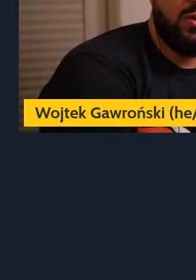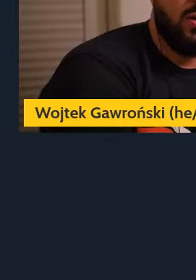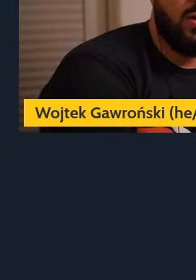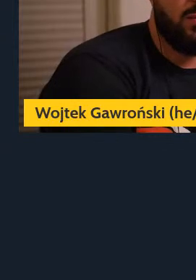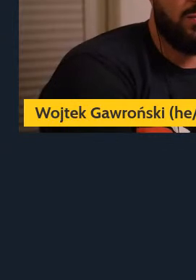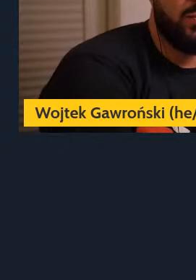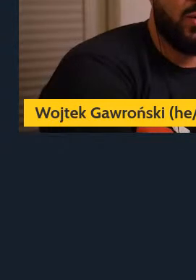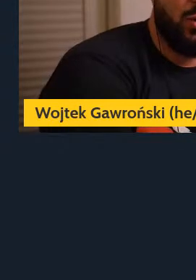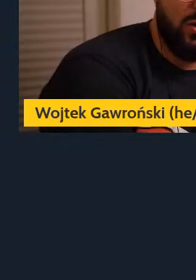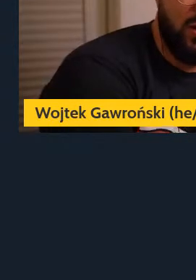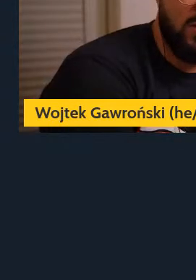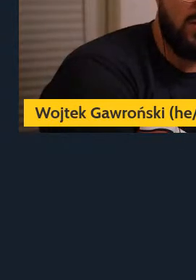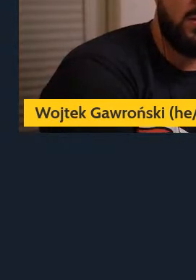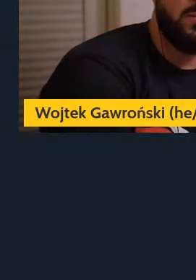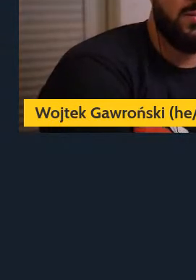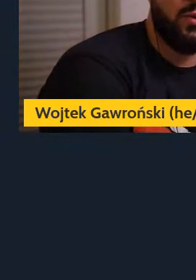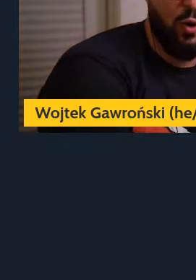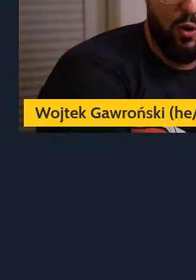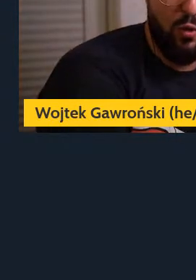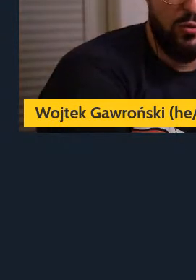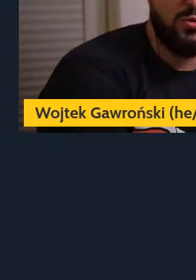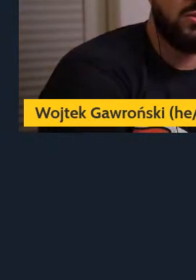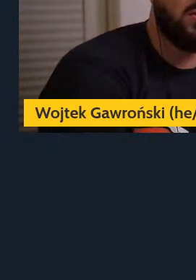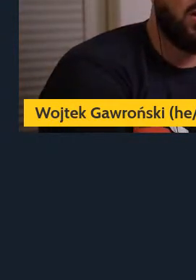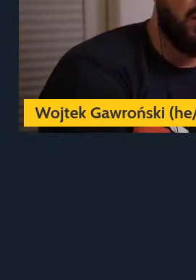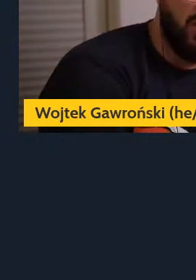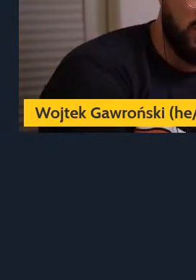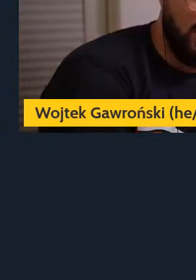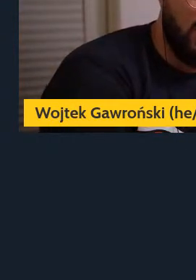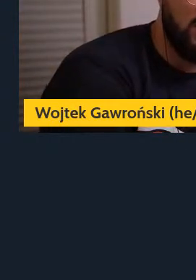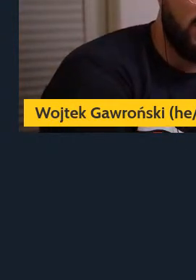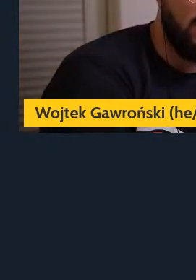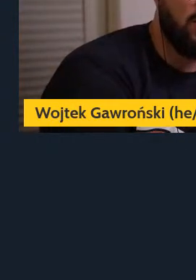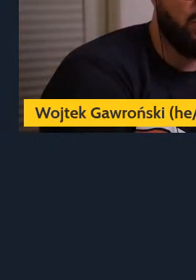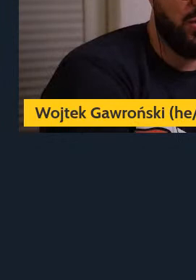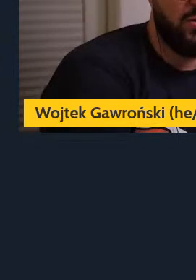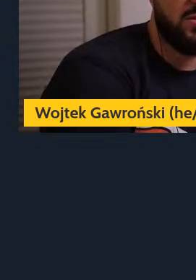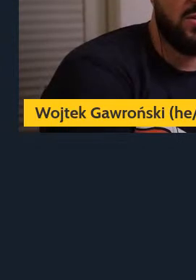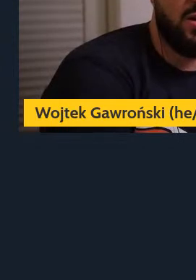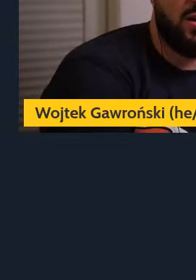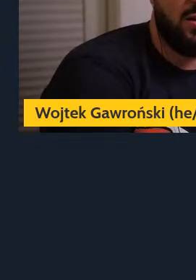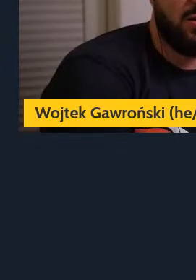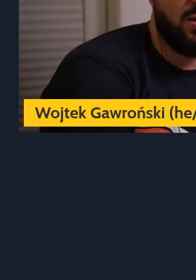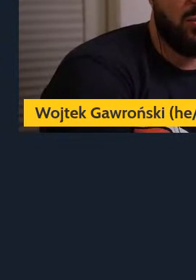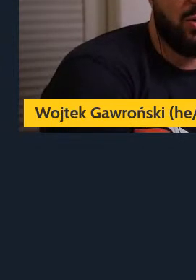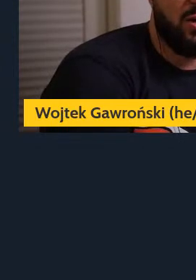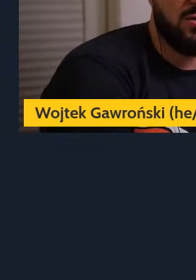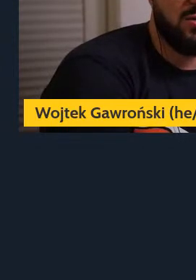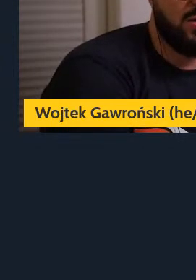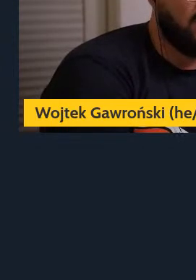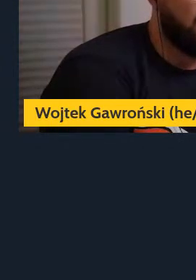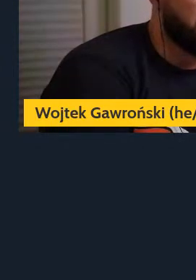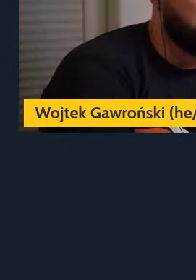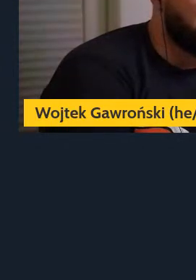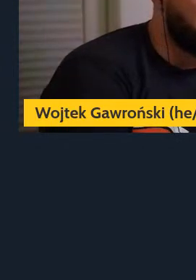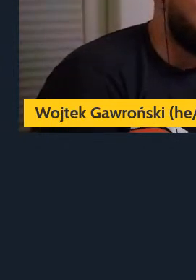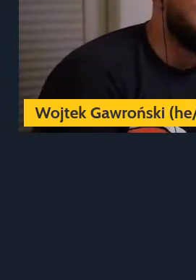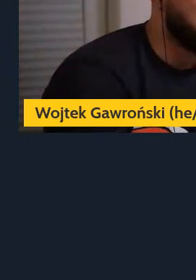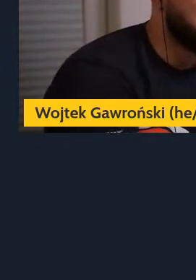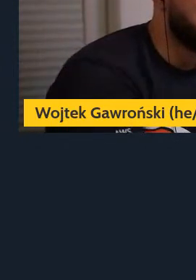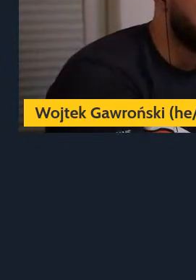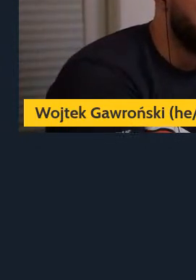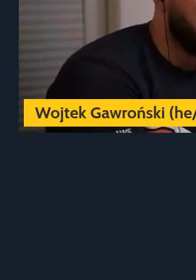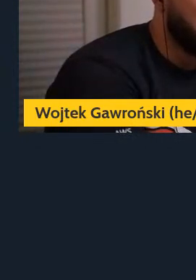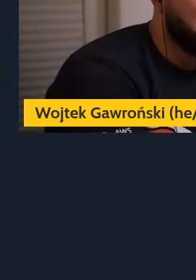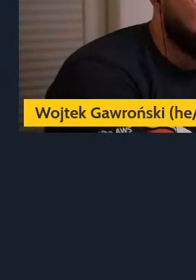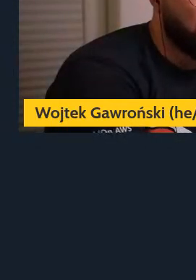involved, organizers, co-hosts, amazing ASL interpreters that are helping us on those